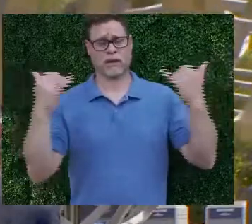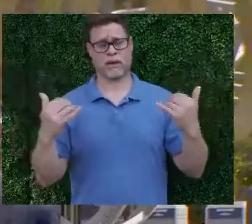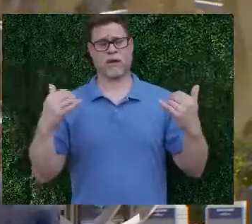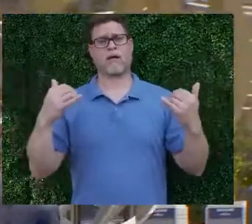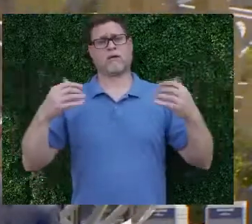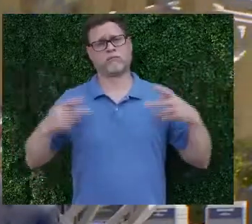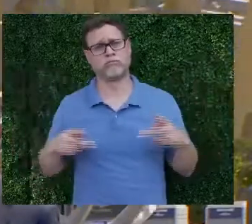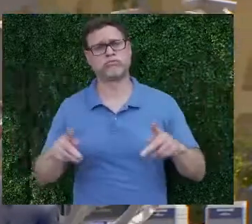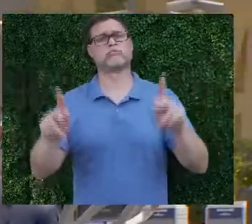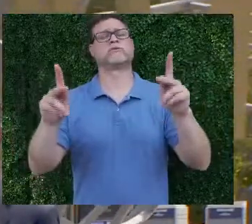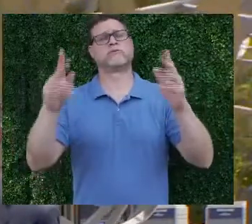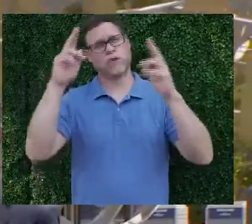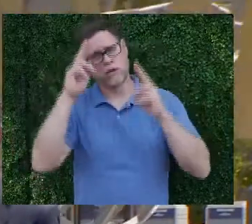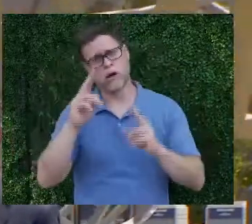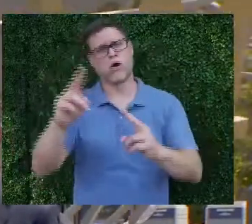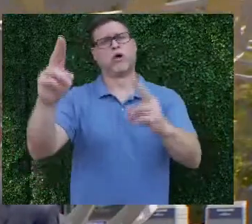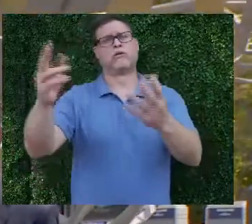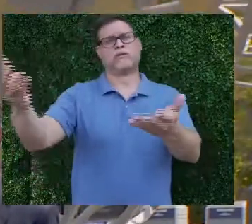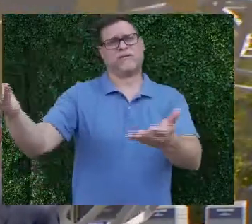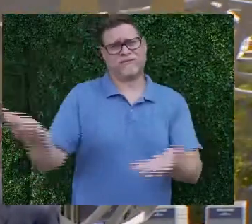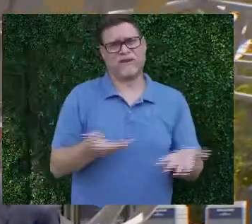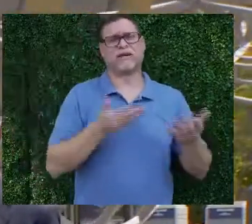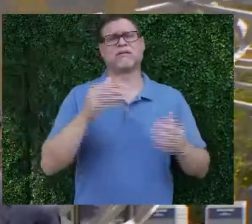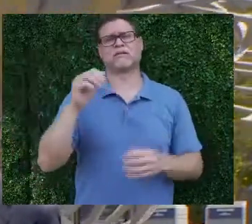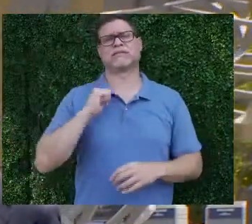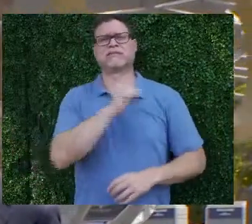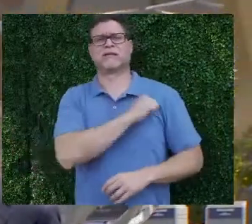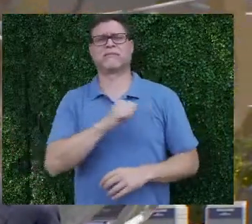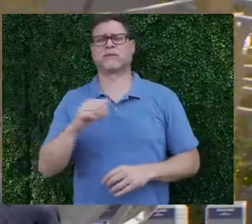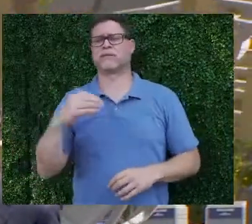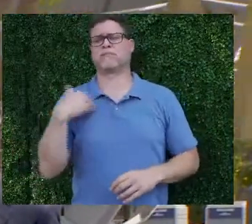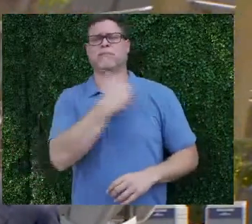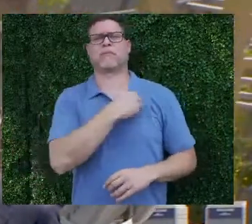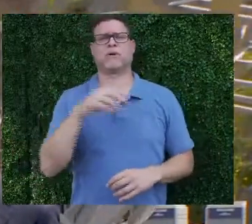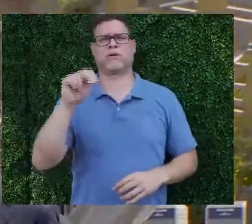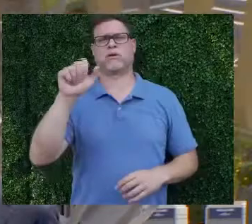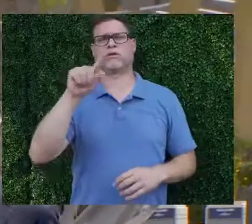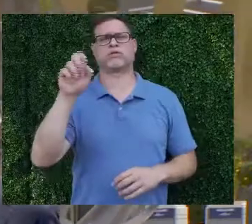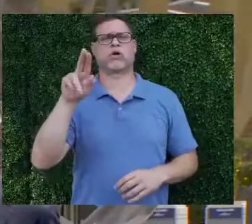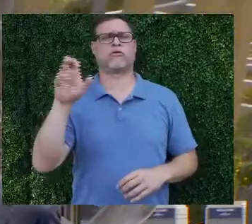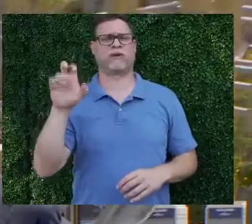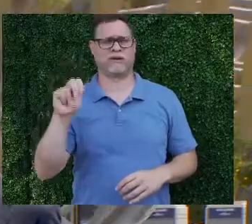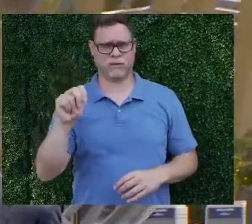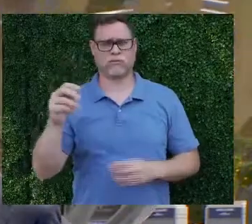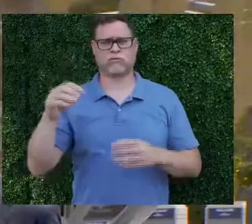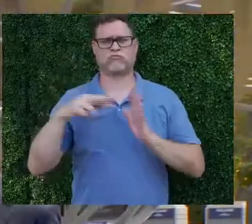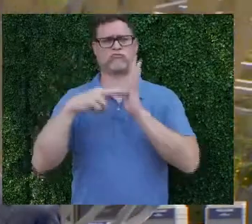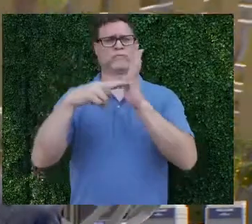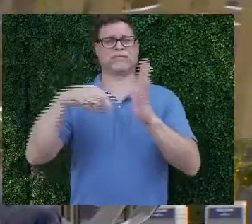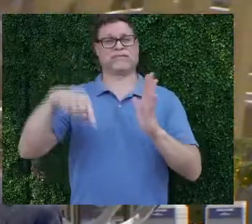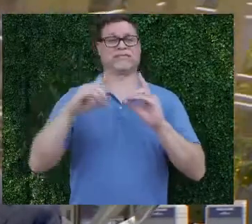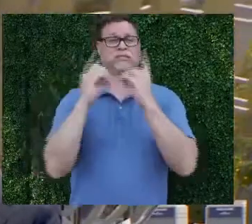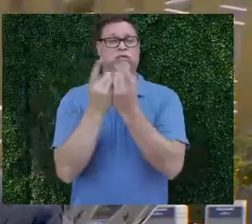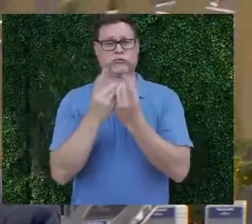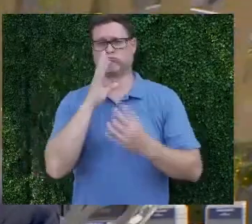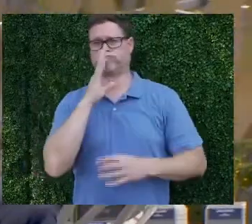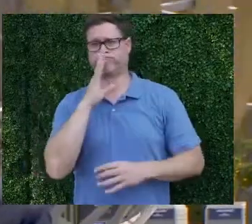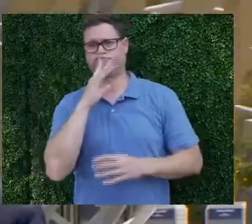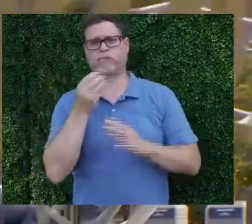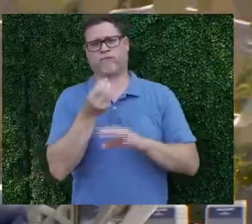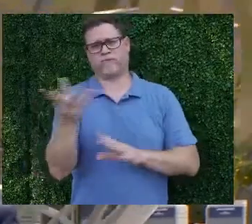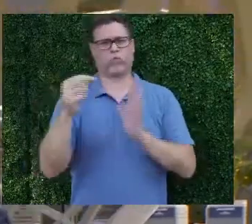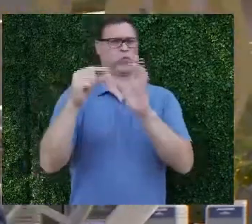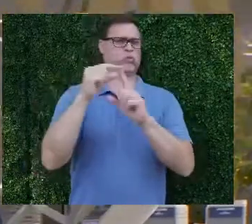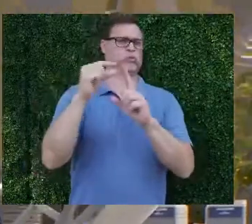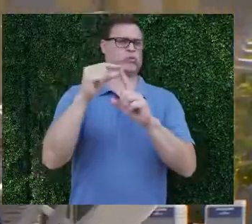and honor of inviting Assemblymember Nazarian, who represents this district, to come and join us and say a few words. Thank you.